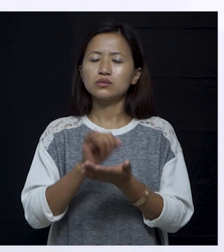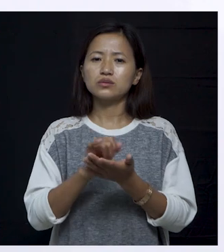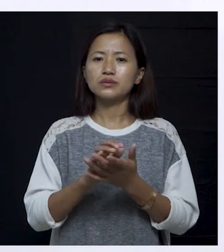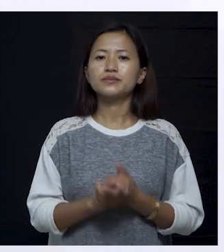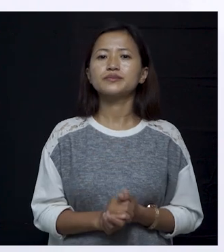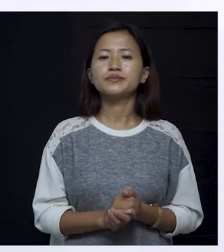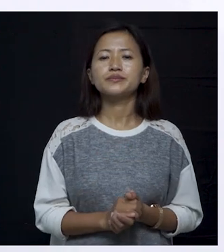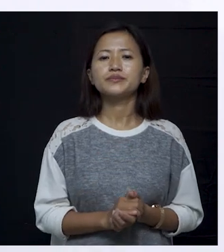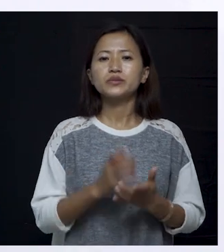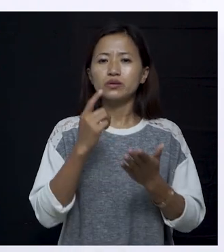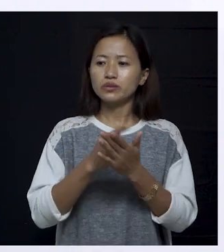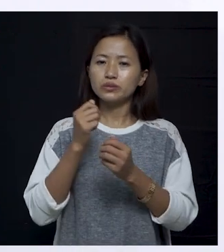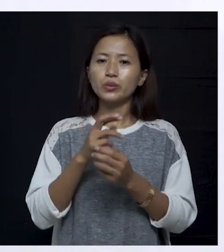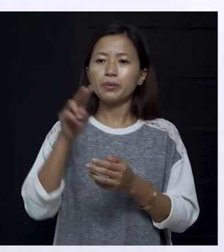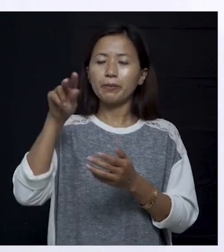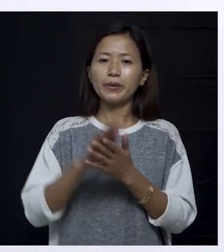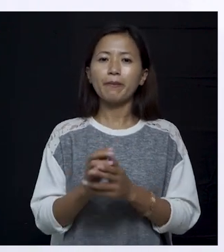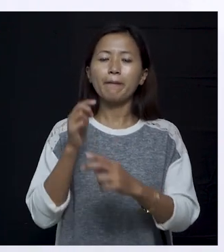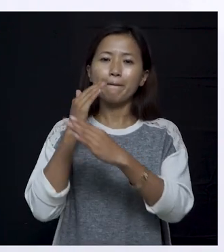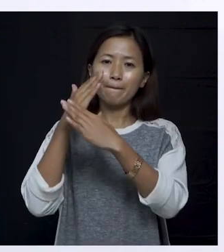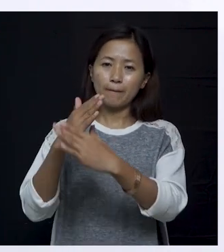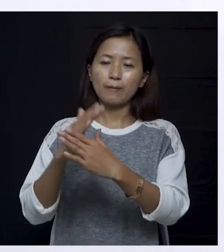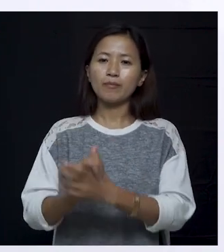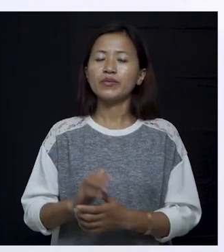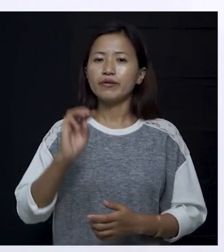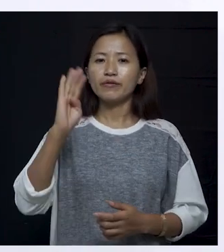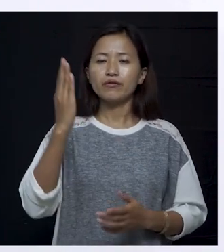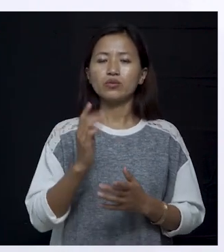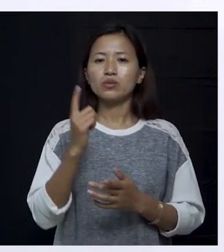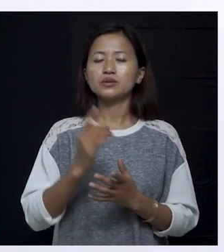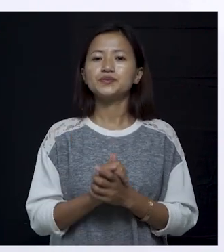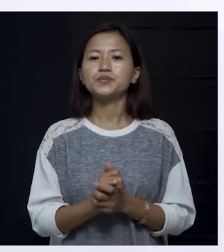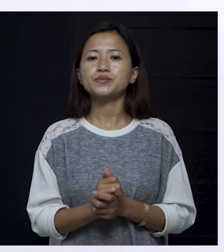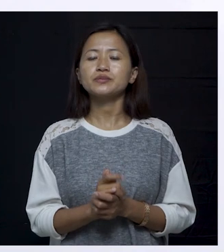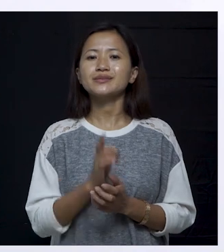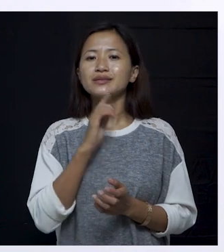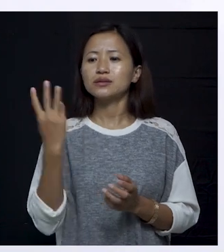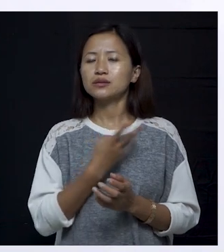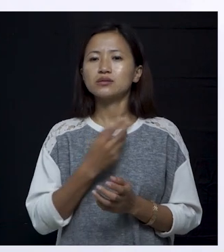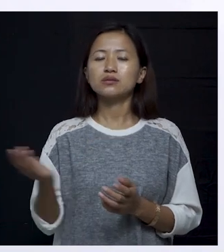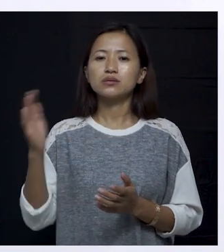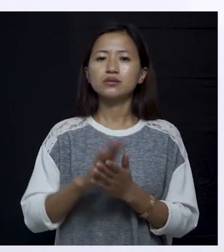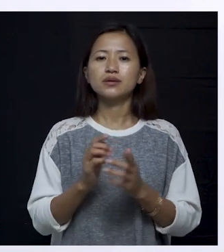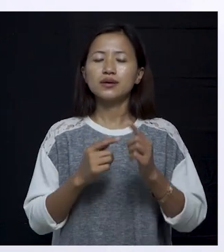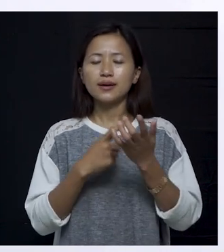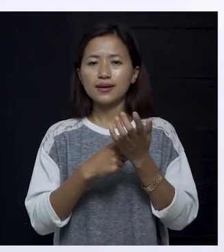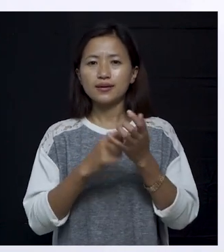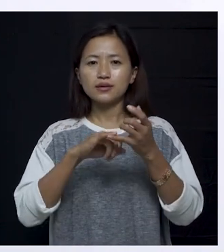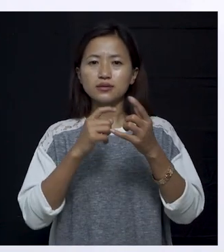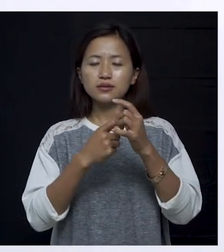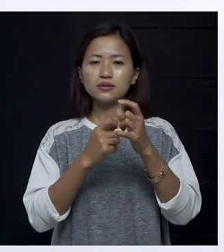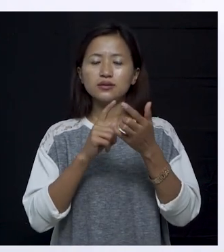meant by prohibition, okay? Then the fourth one is, We call it as certiorari.